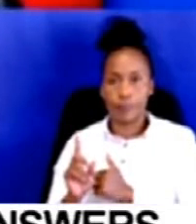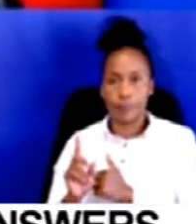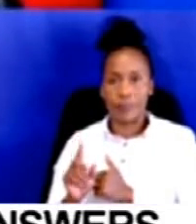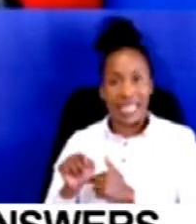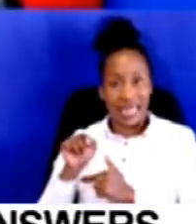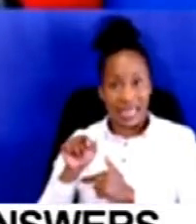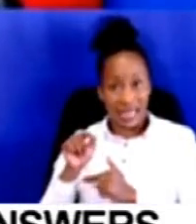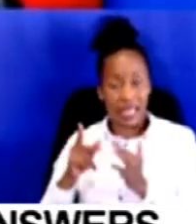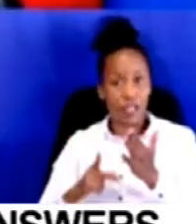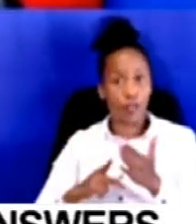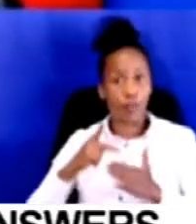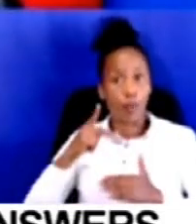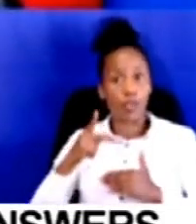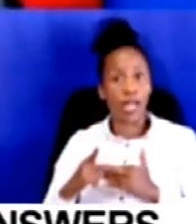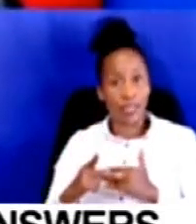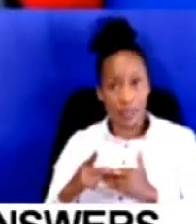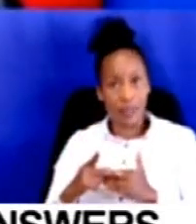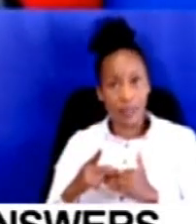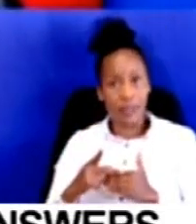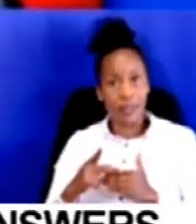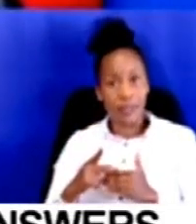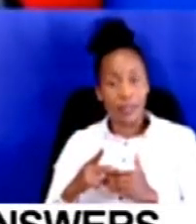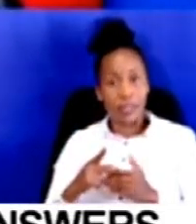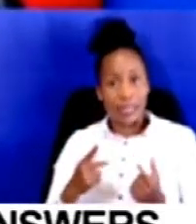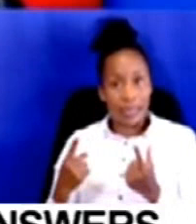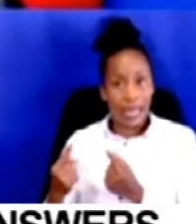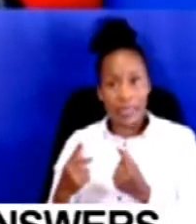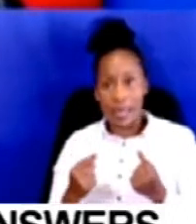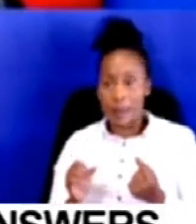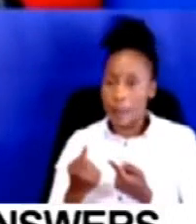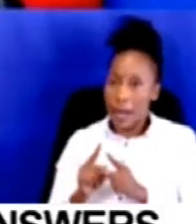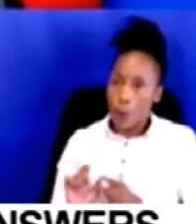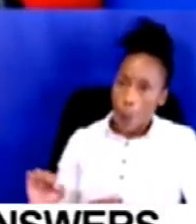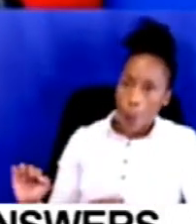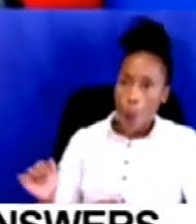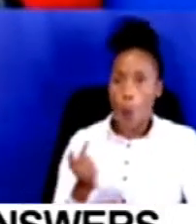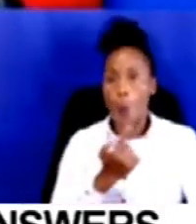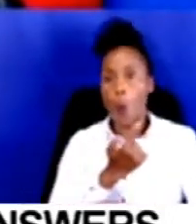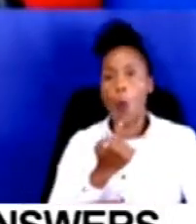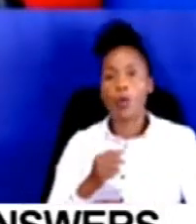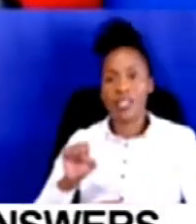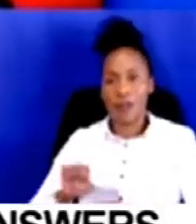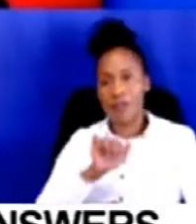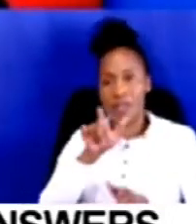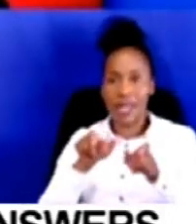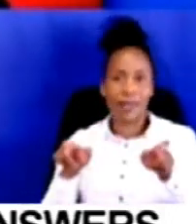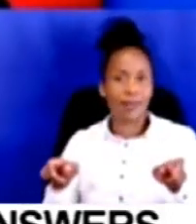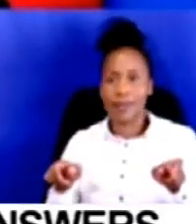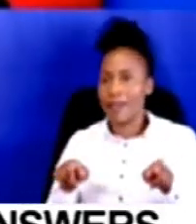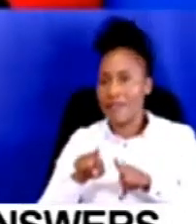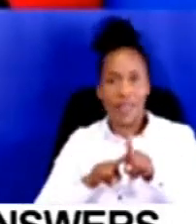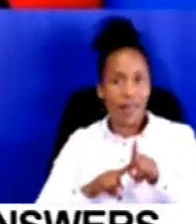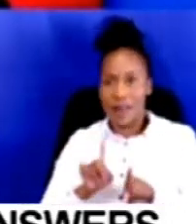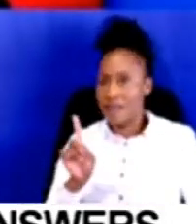This project should be pursued by all South Africans without failure.